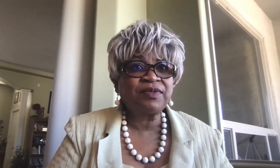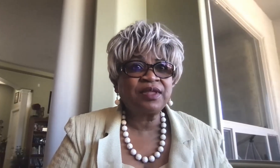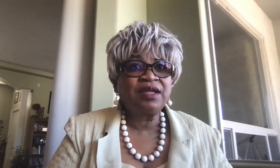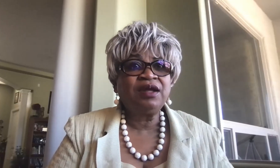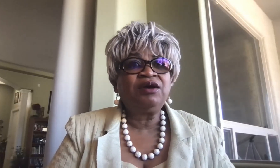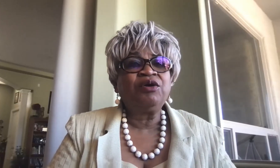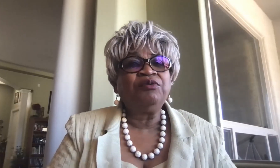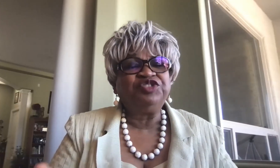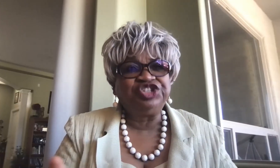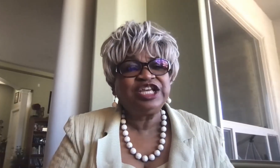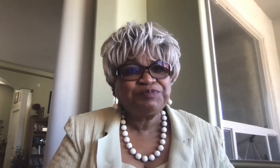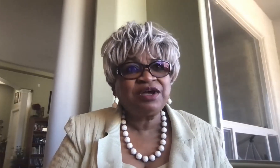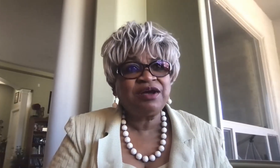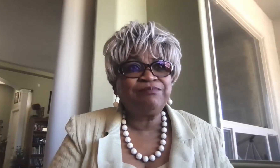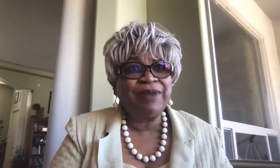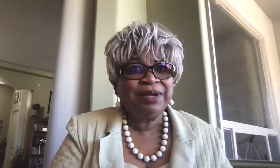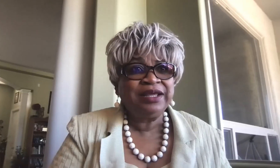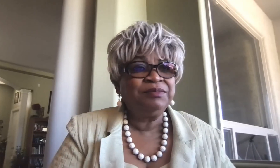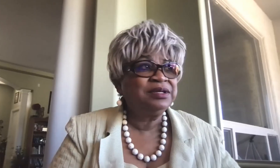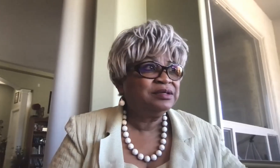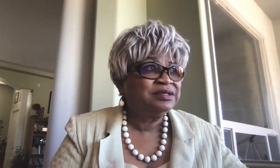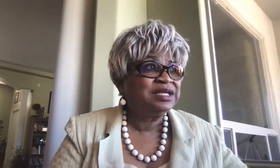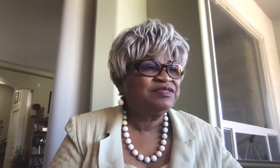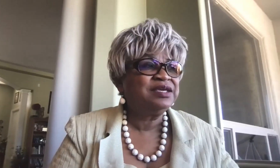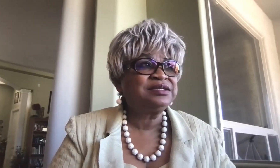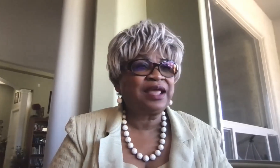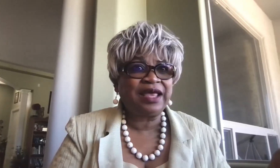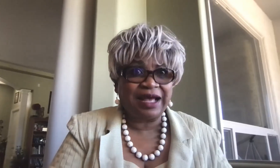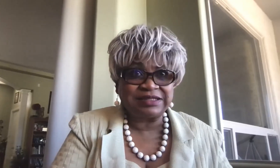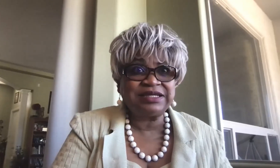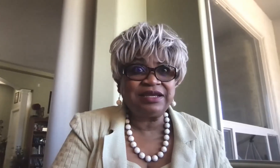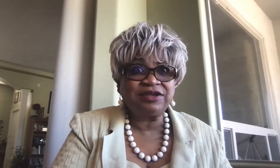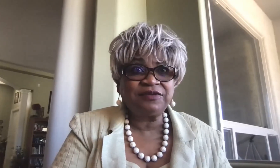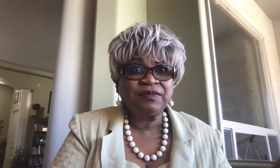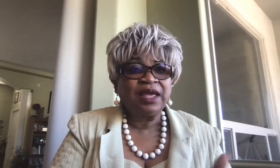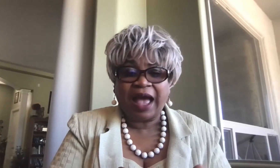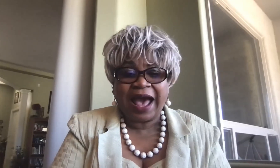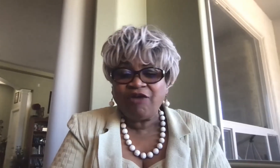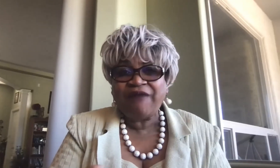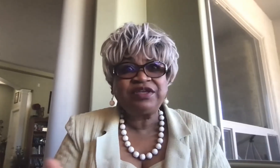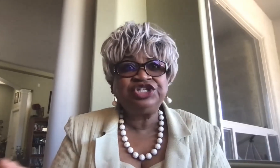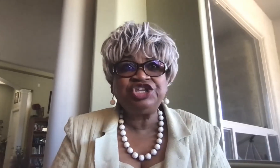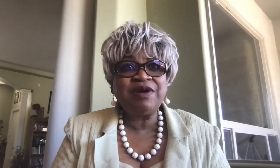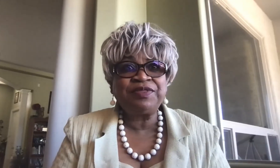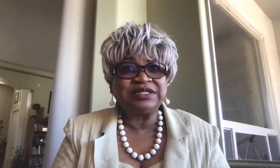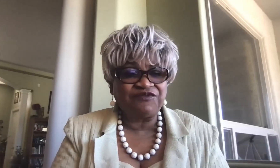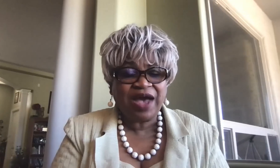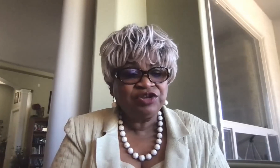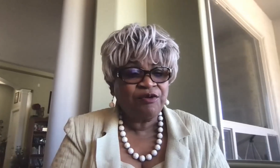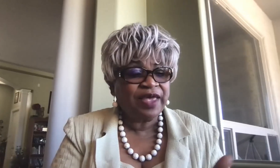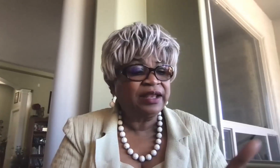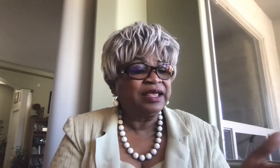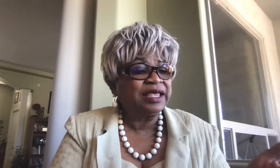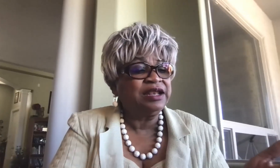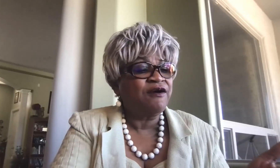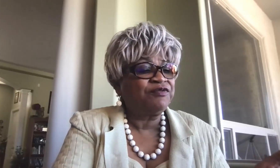us, just because mom and them did this and got sick, I don't have to continue on with this. If I